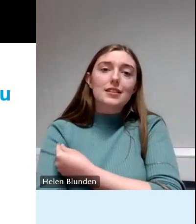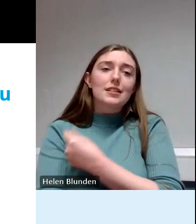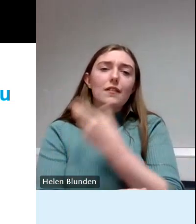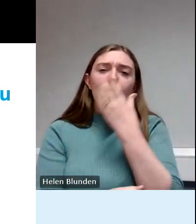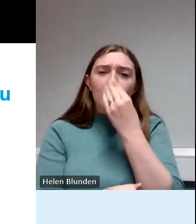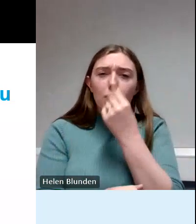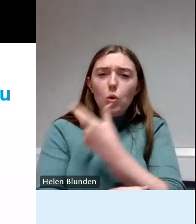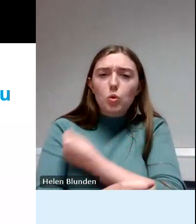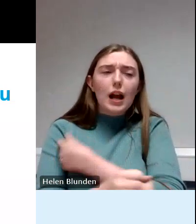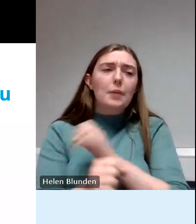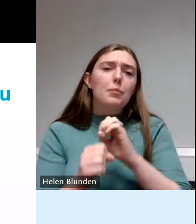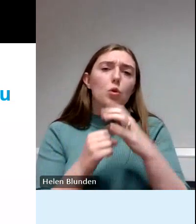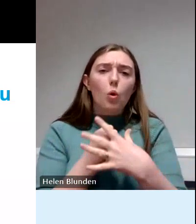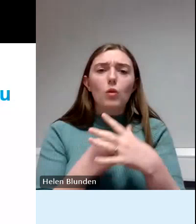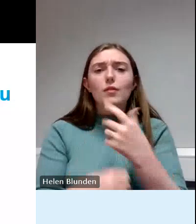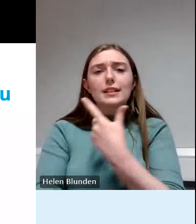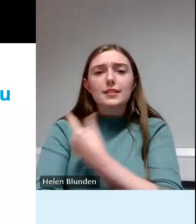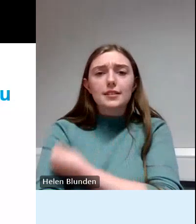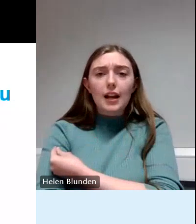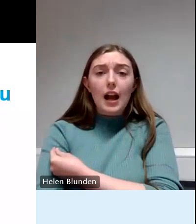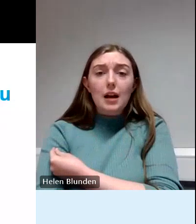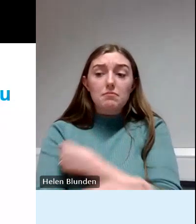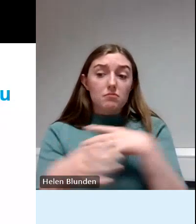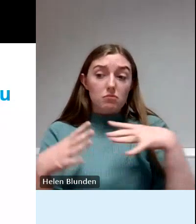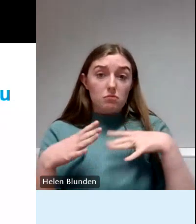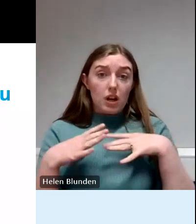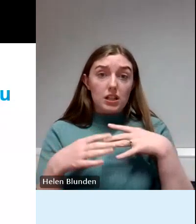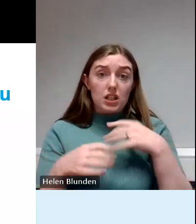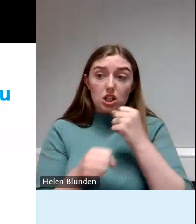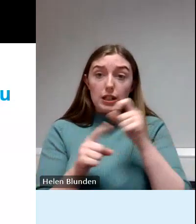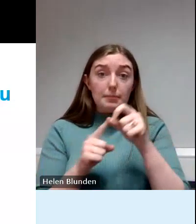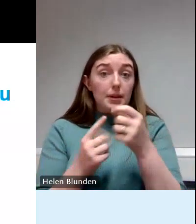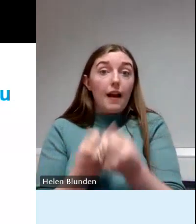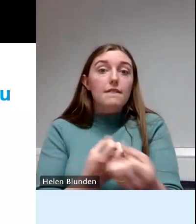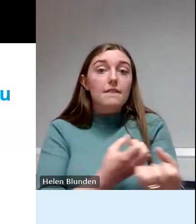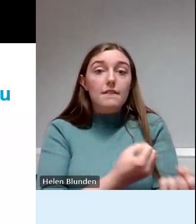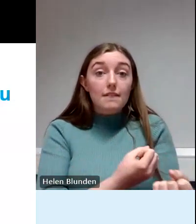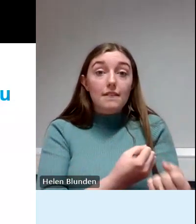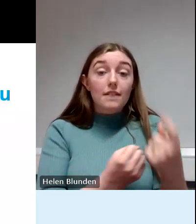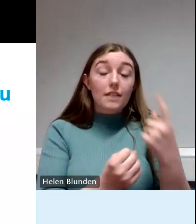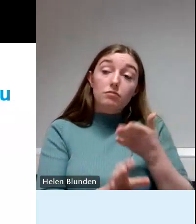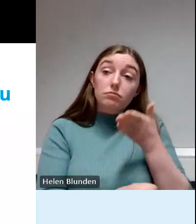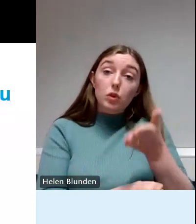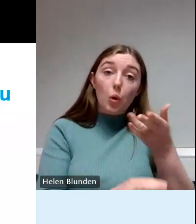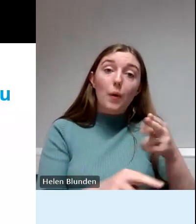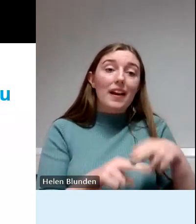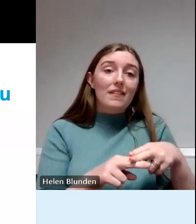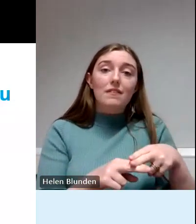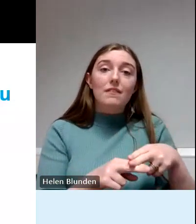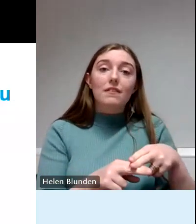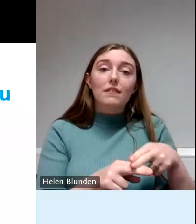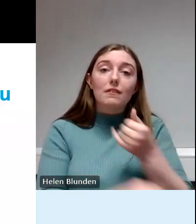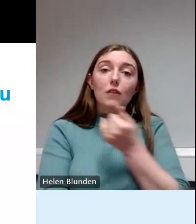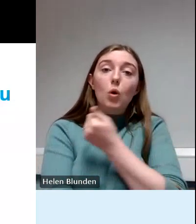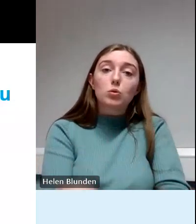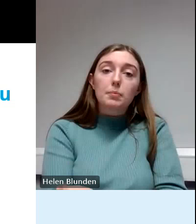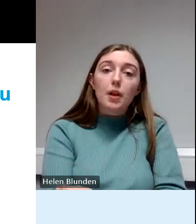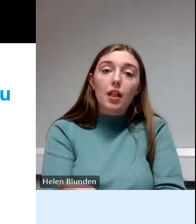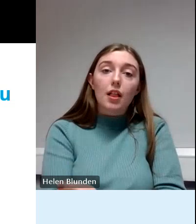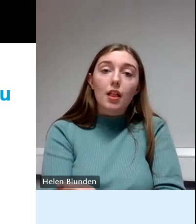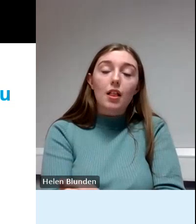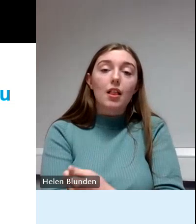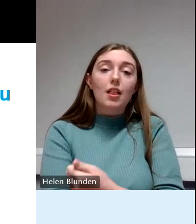COVID vaccinations are ready available for patients with vulnerabilities, and again, they're available